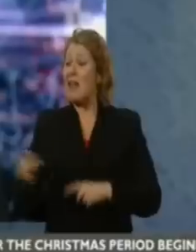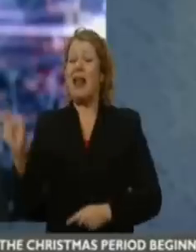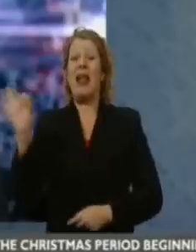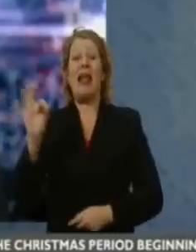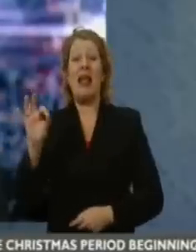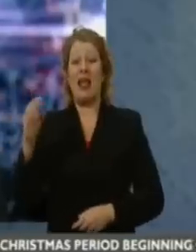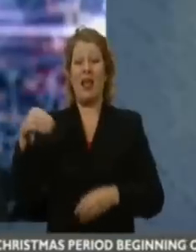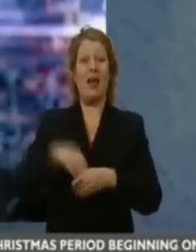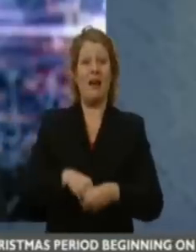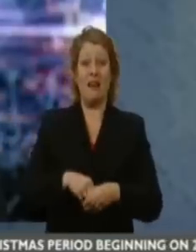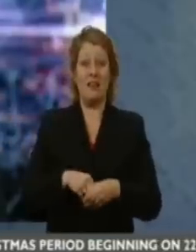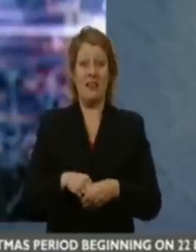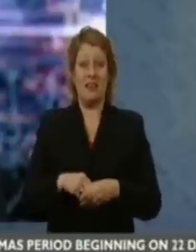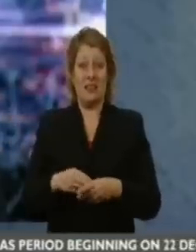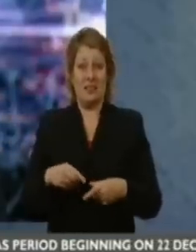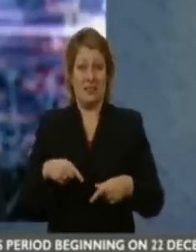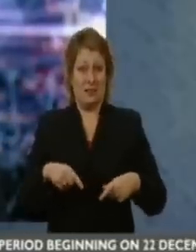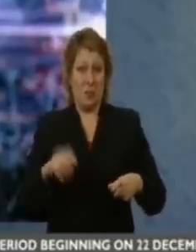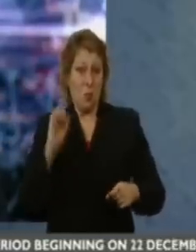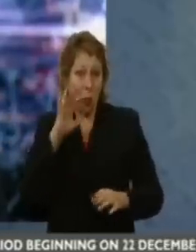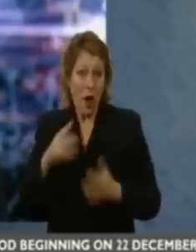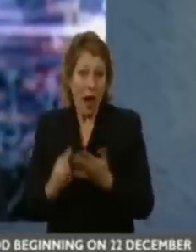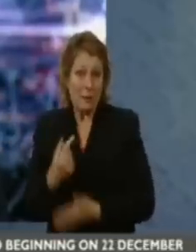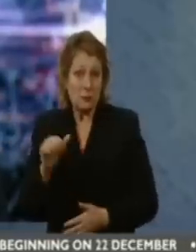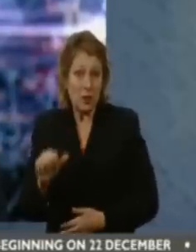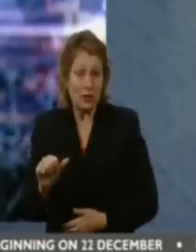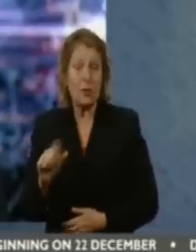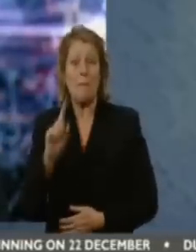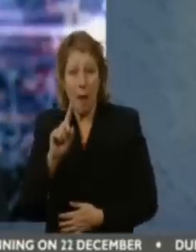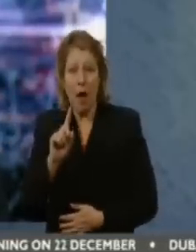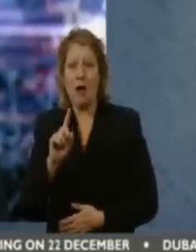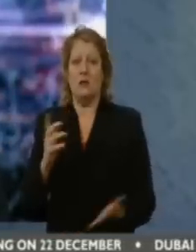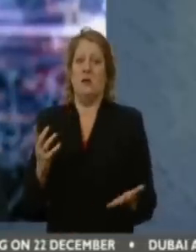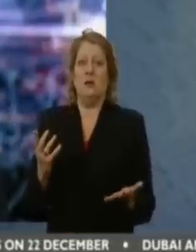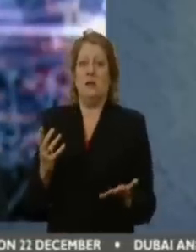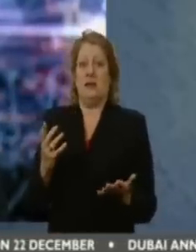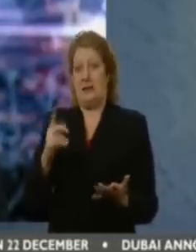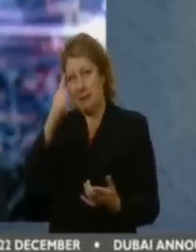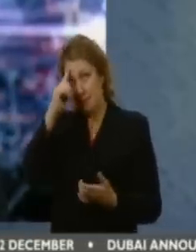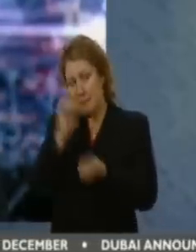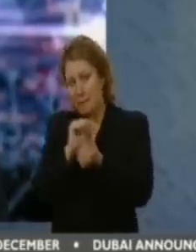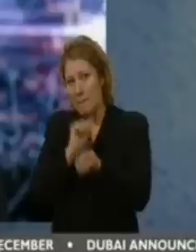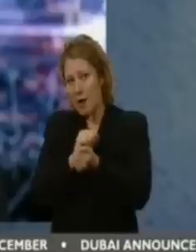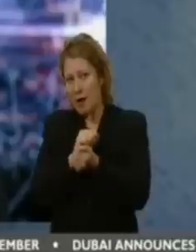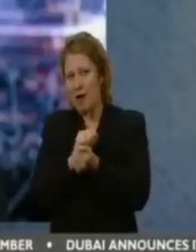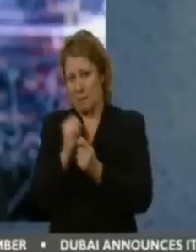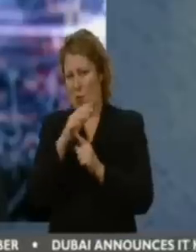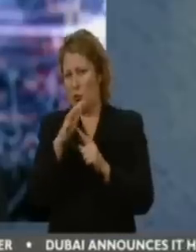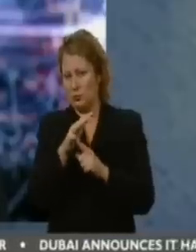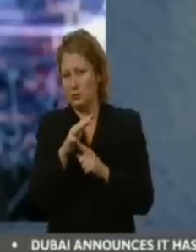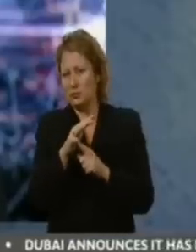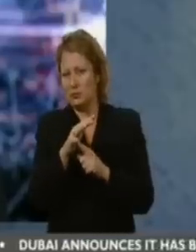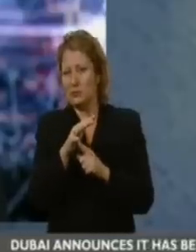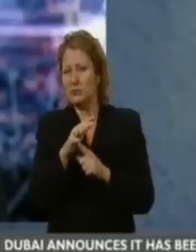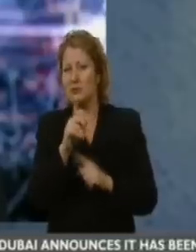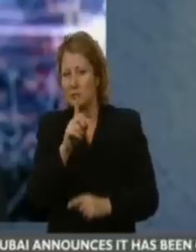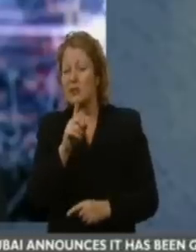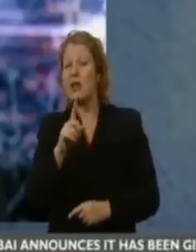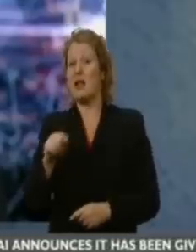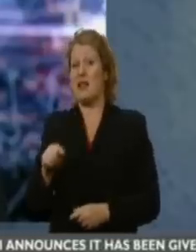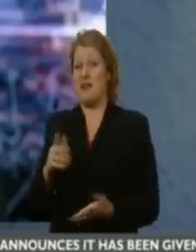had he not gotten involved, this wouldn't have happened. Having said that, though, there's one important thing to understand, which was